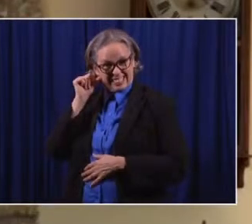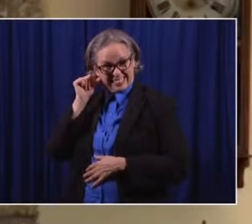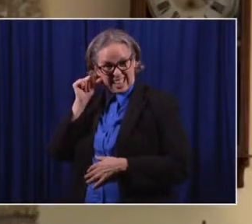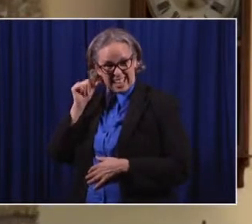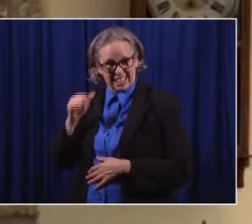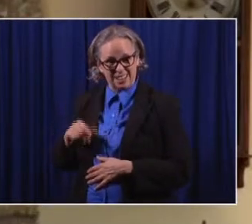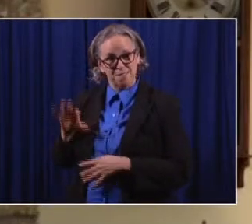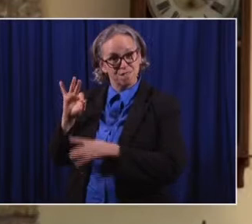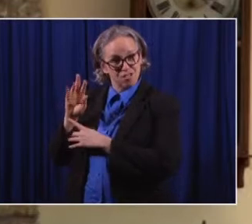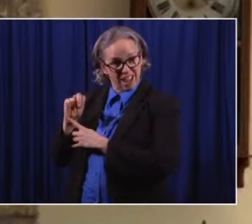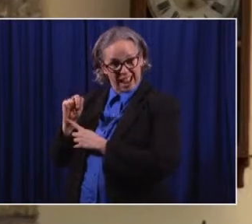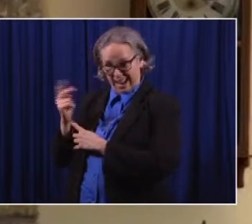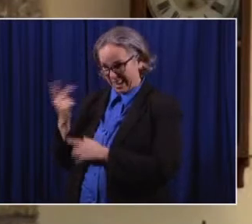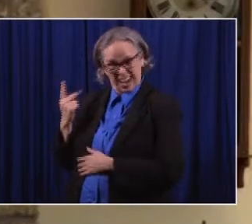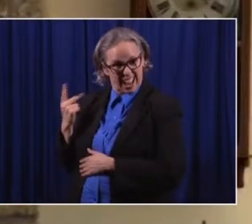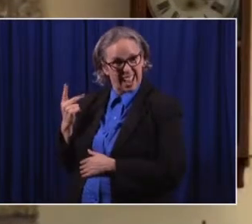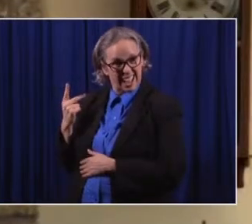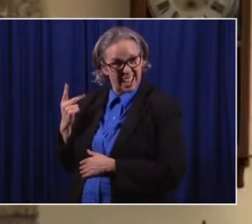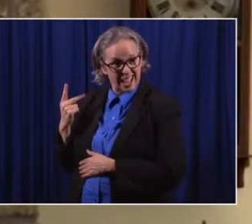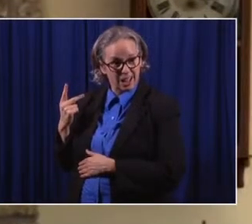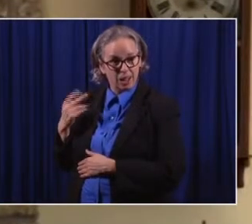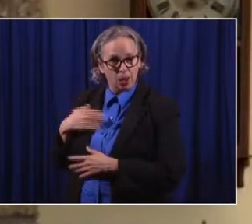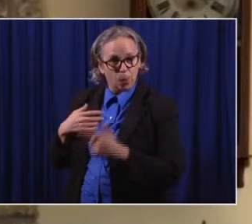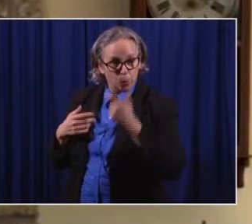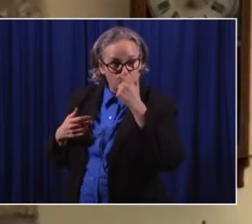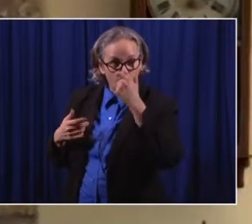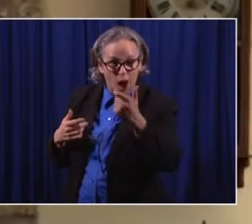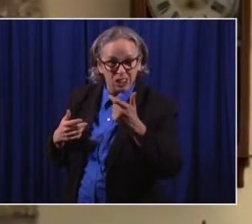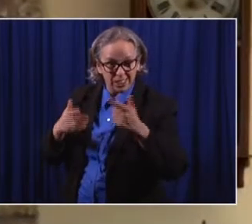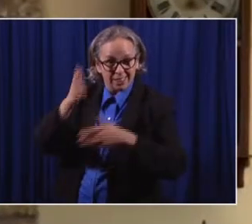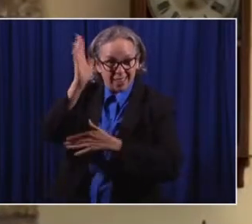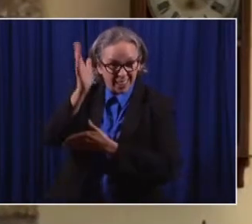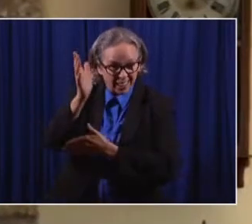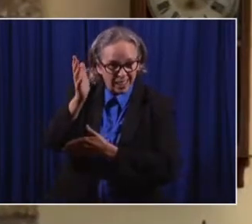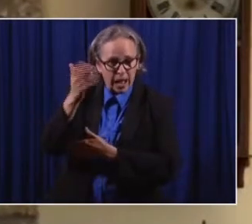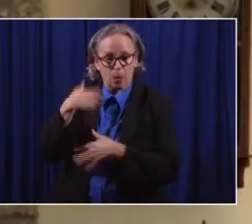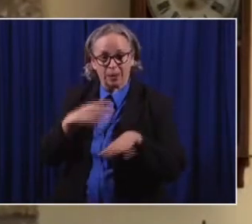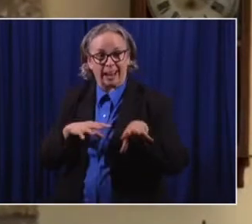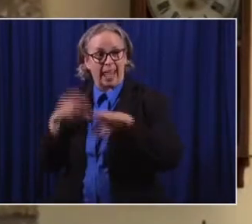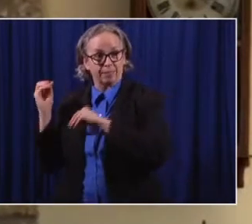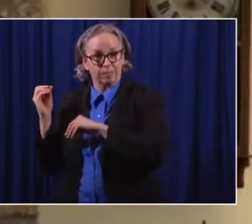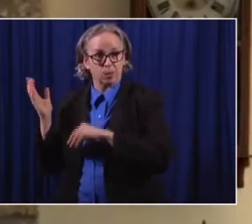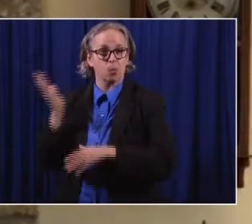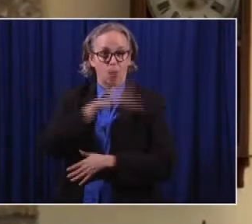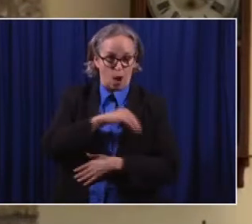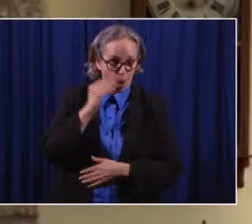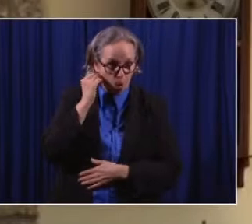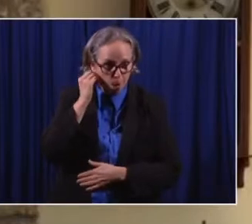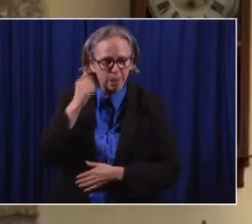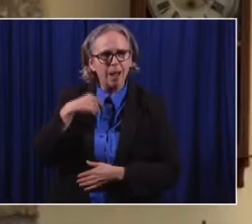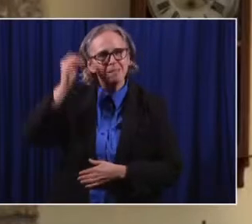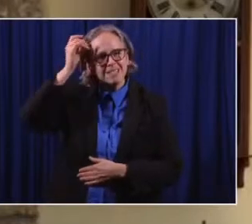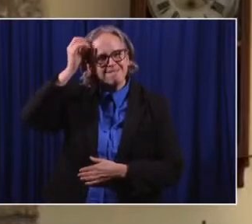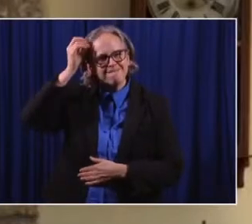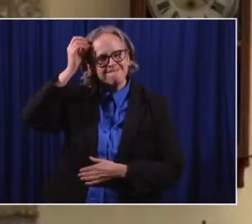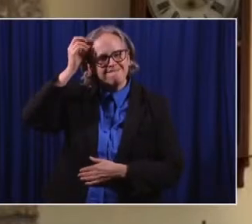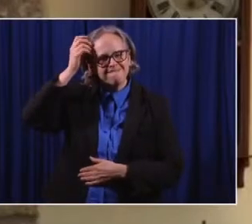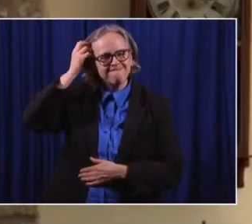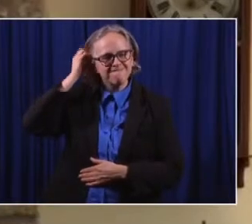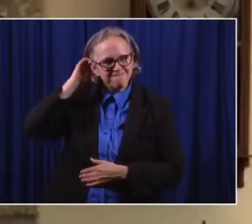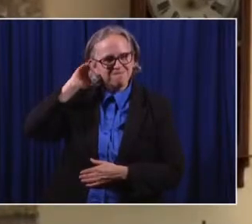the president's speech, and we were coming back to Cedarville. I was reminded of something I